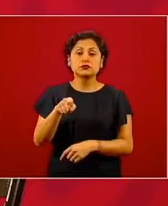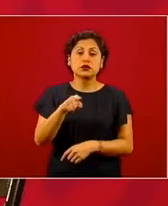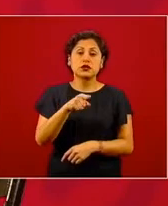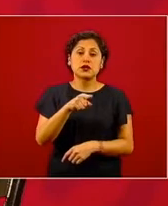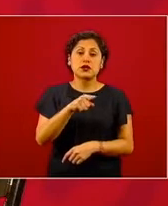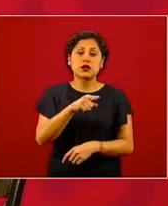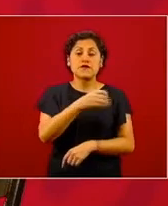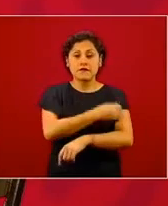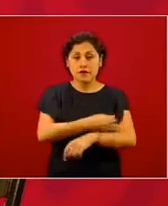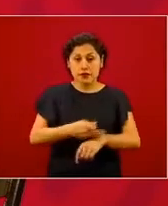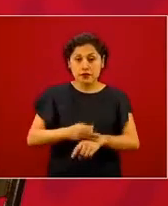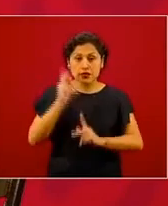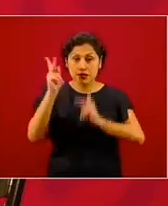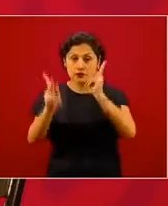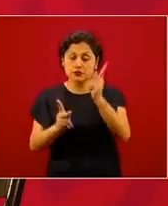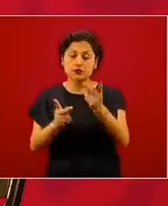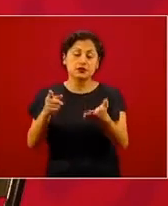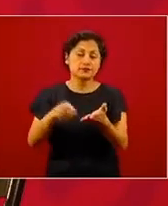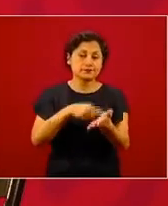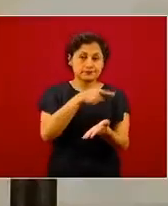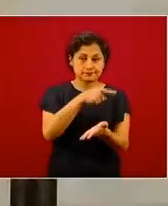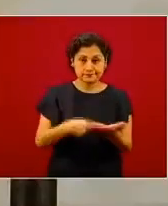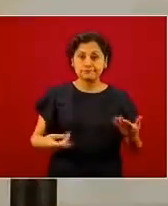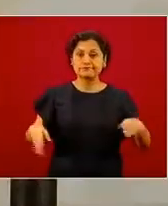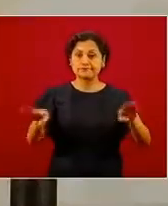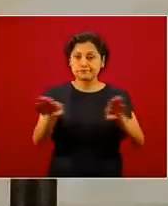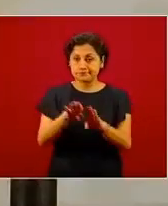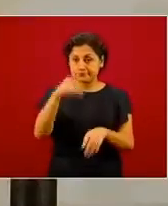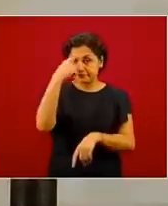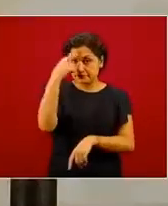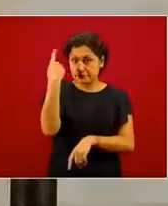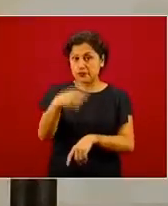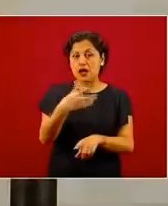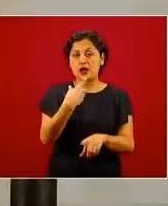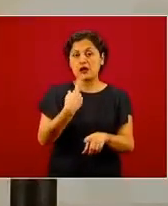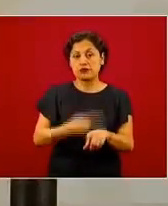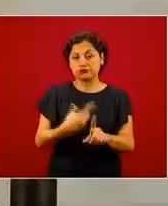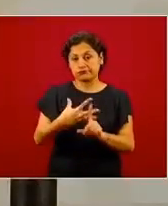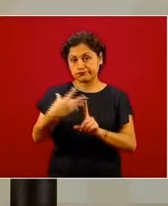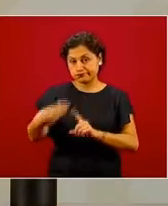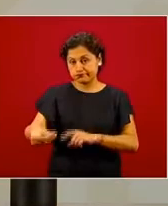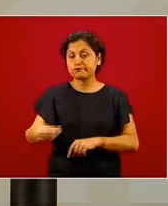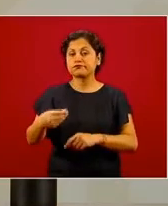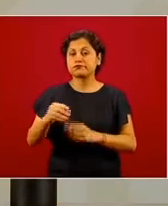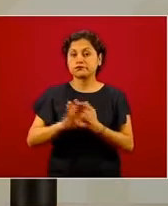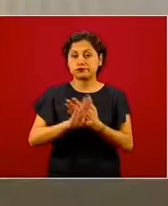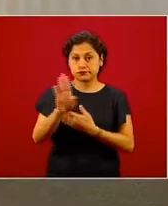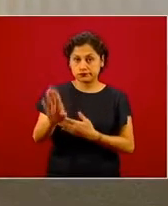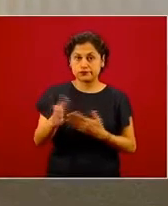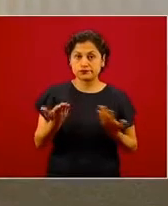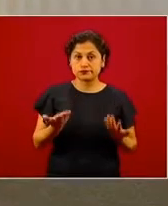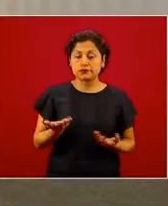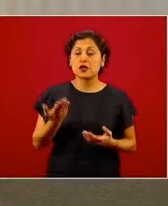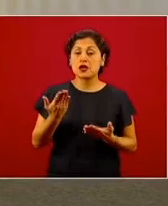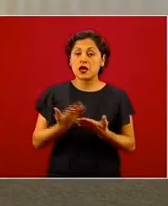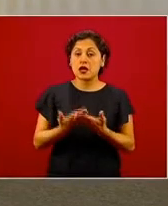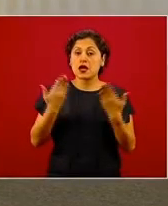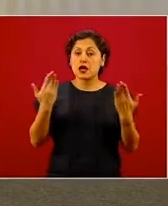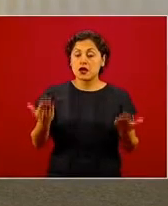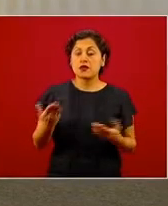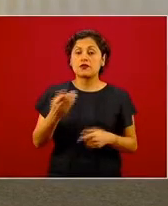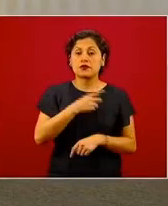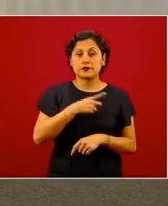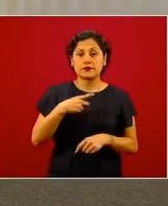centers by relatives, and it's important to reestablish that as soon as possible. because that is a reason of